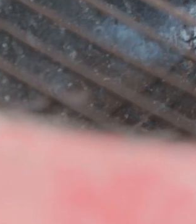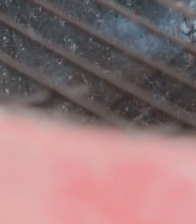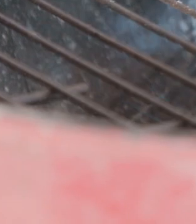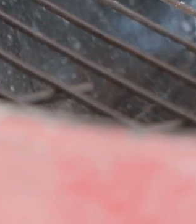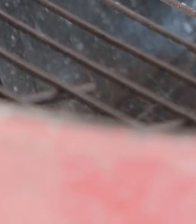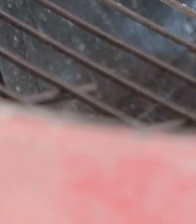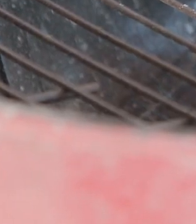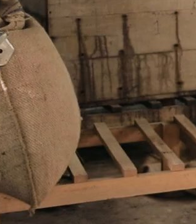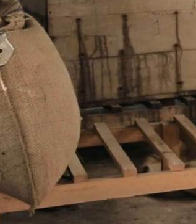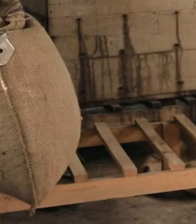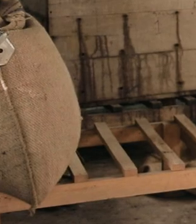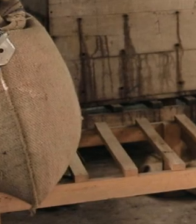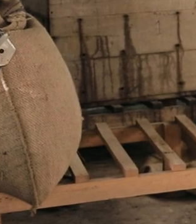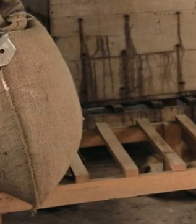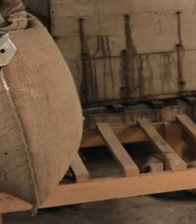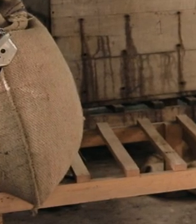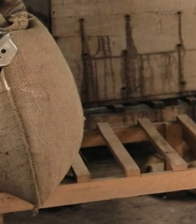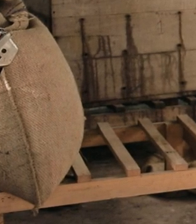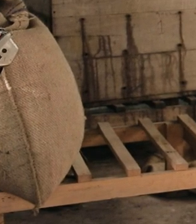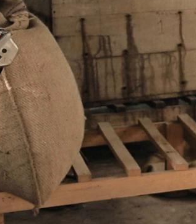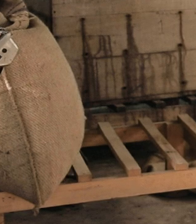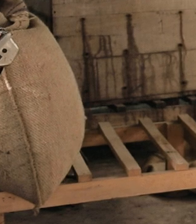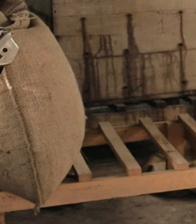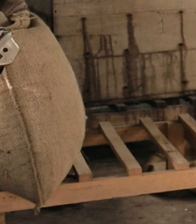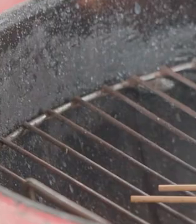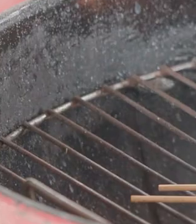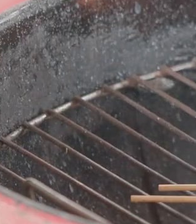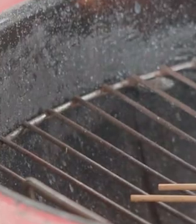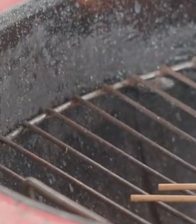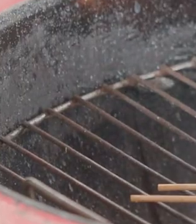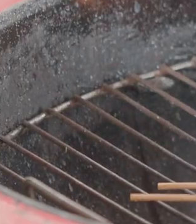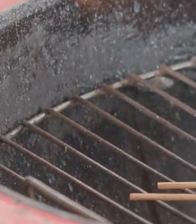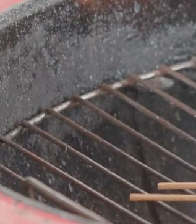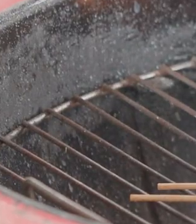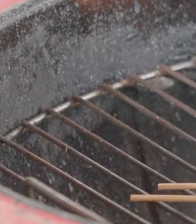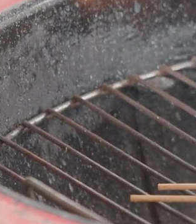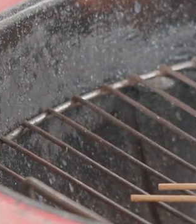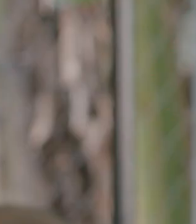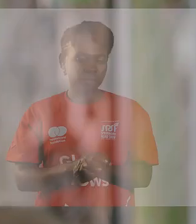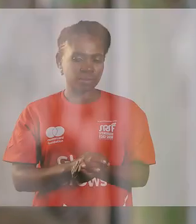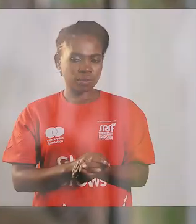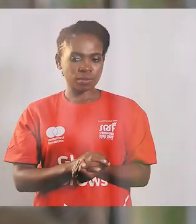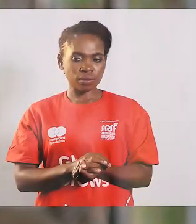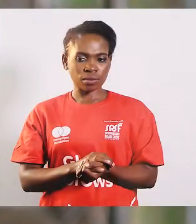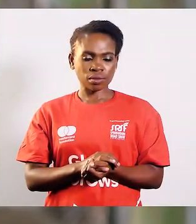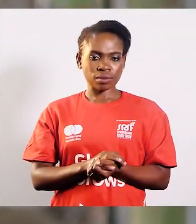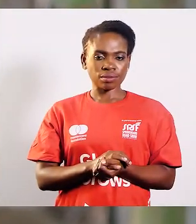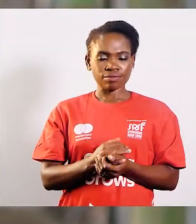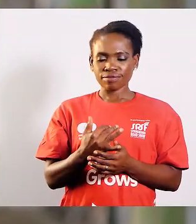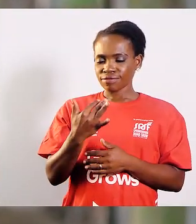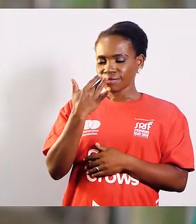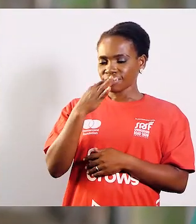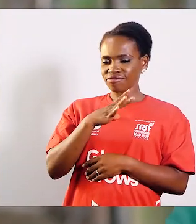Let's go. Produce it, process it, distribute it. I go make the dough. Already I can smell it. I